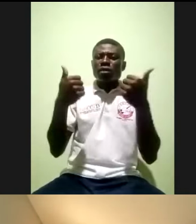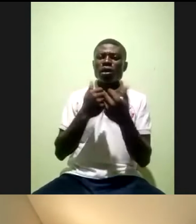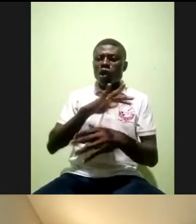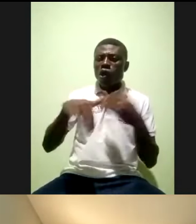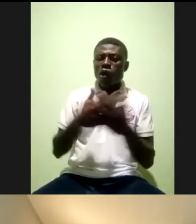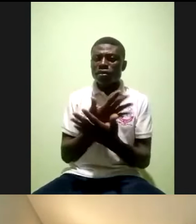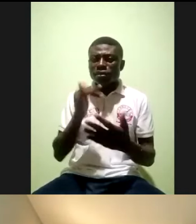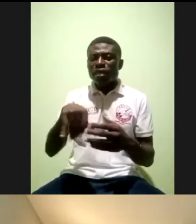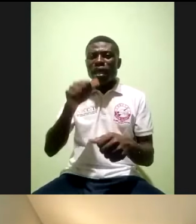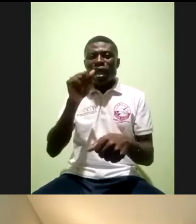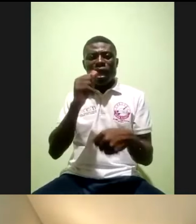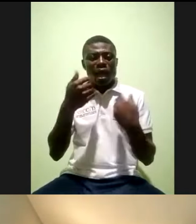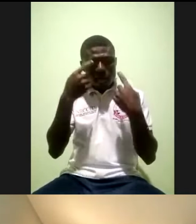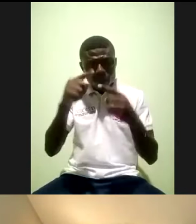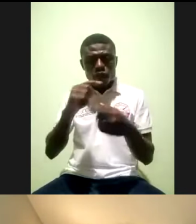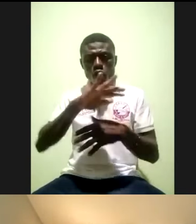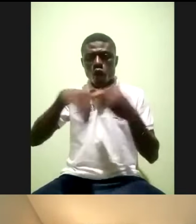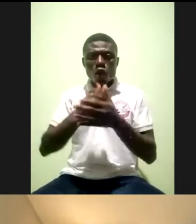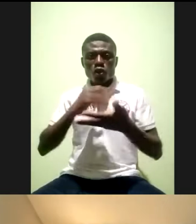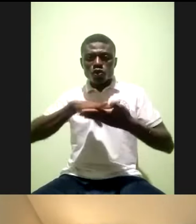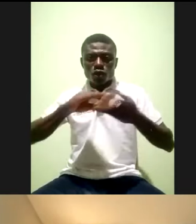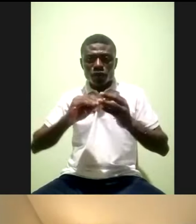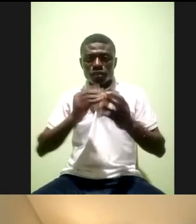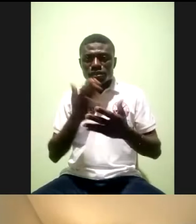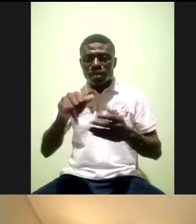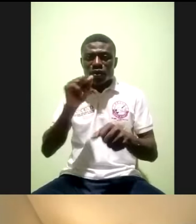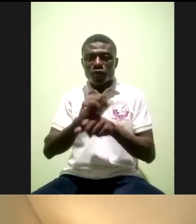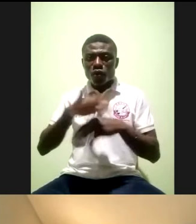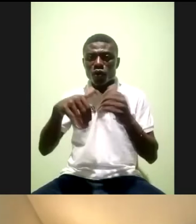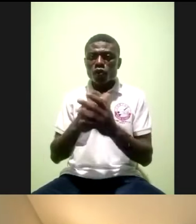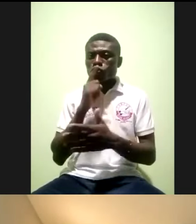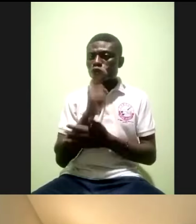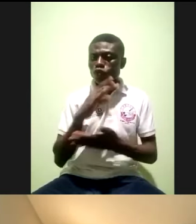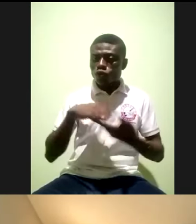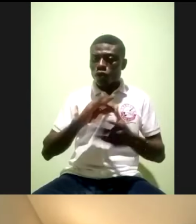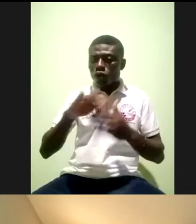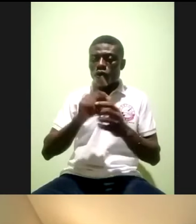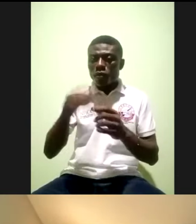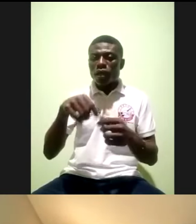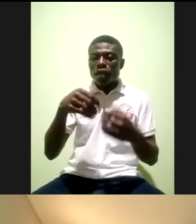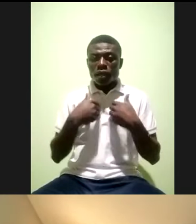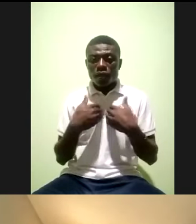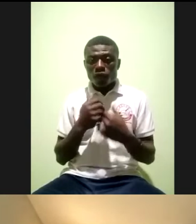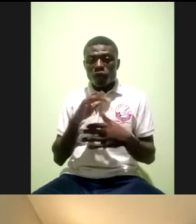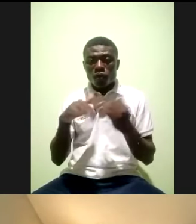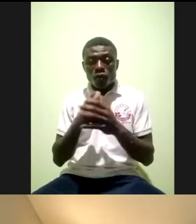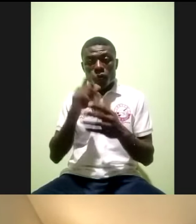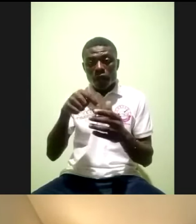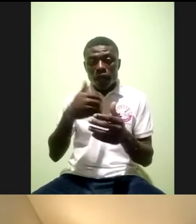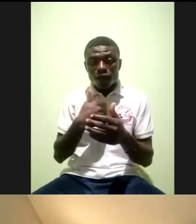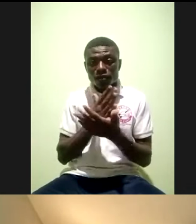story event. So factual information they might get, but if they have to infer something, the